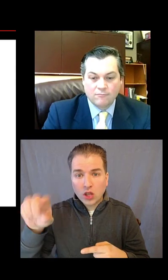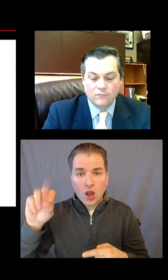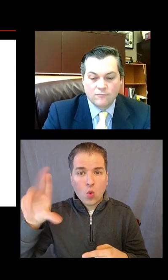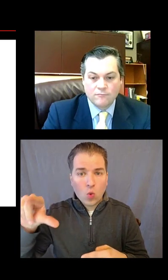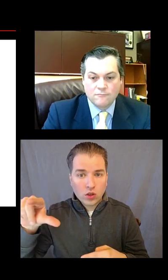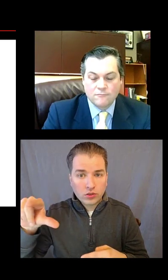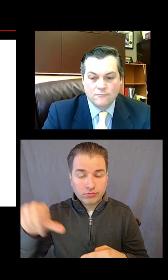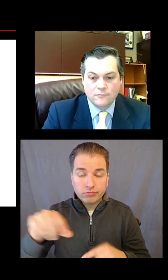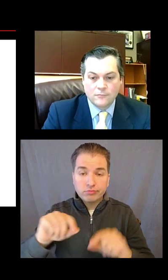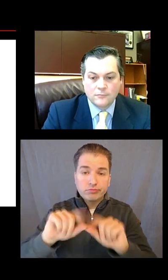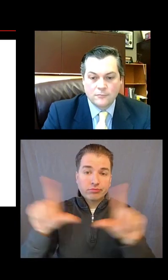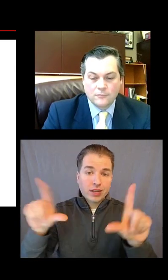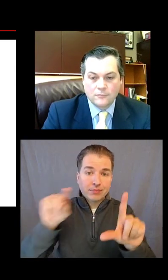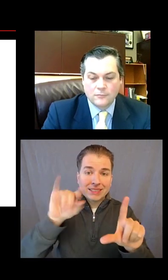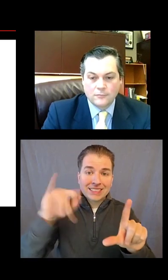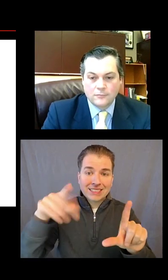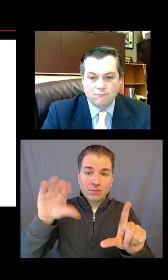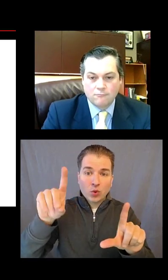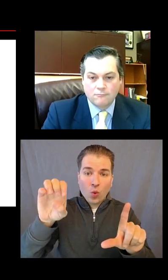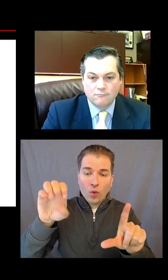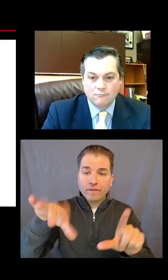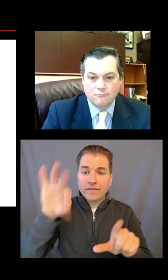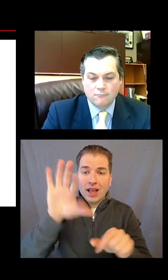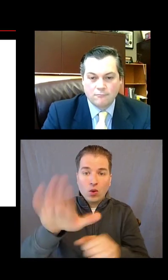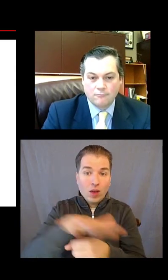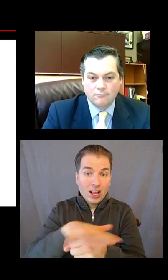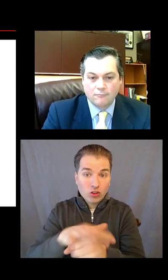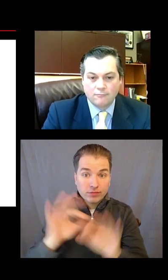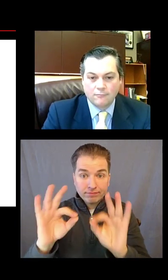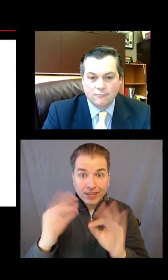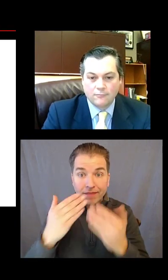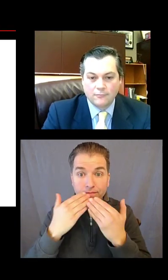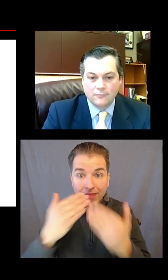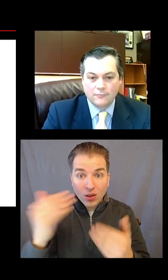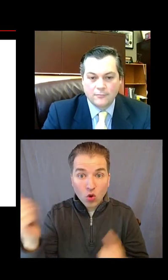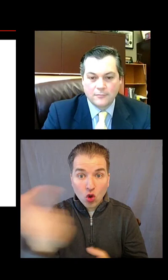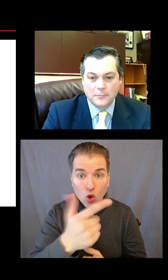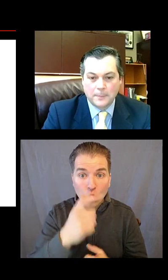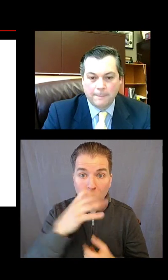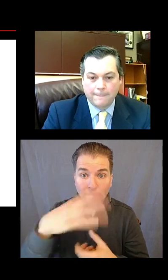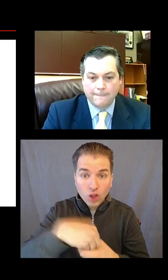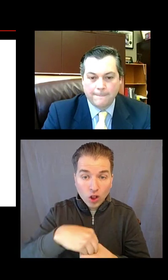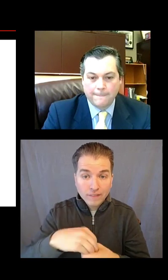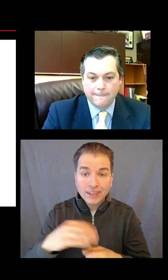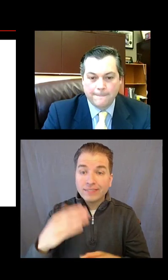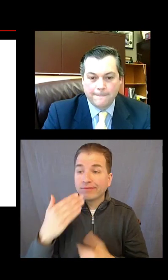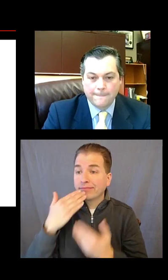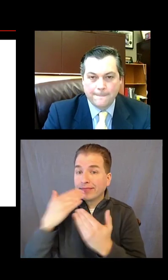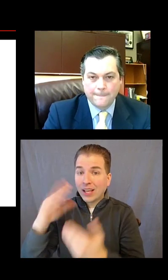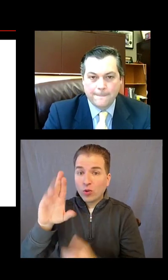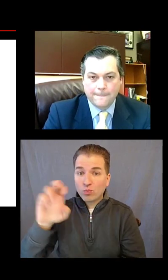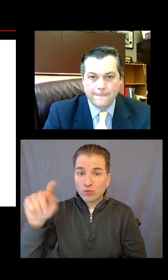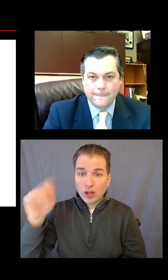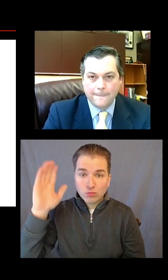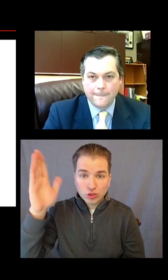greaterrochester.score.org and click find a mentor and put in your zip code and somebody will be matched up to you. Thank you very much